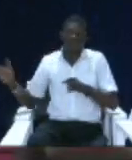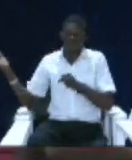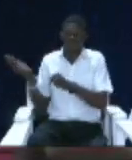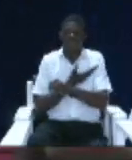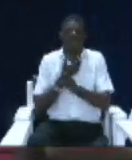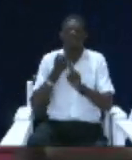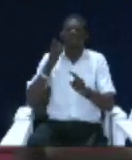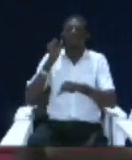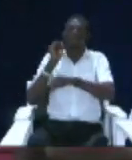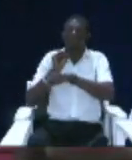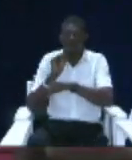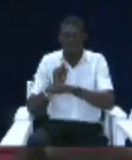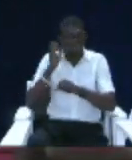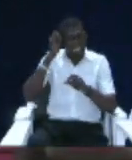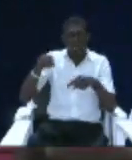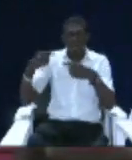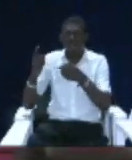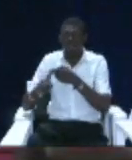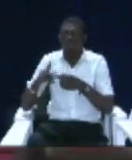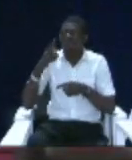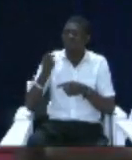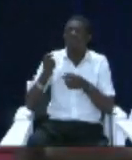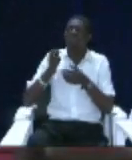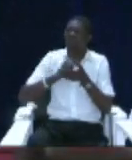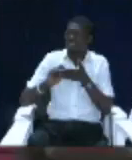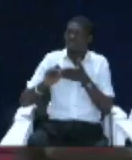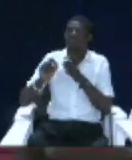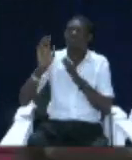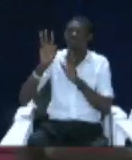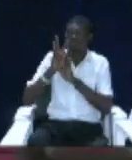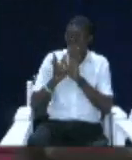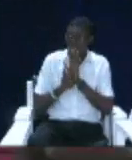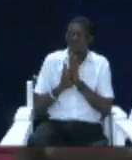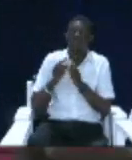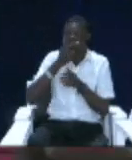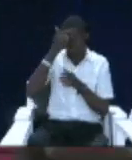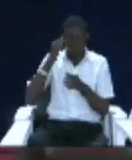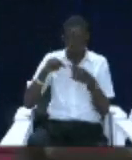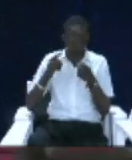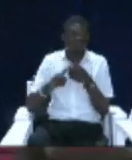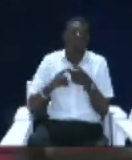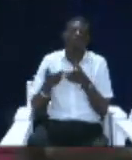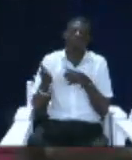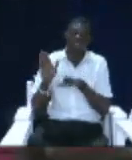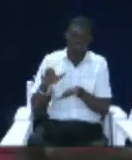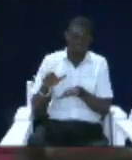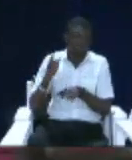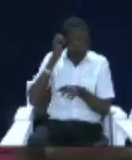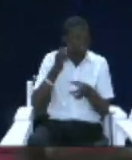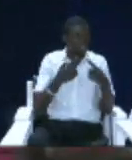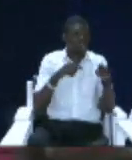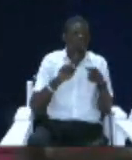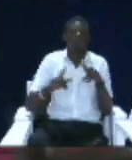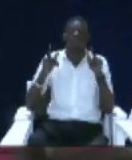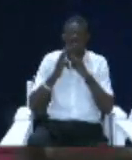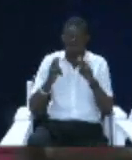job. He went to the extent of writing his will. He thought he was going to die. He came to the